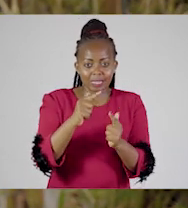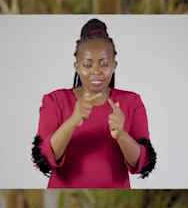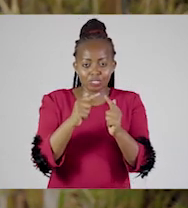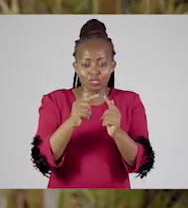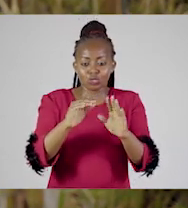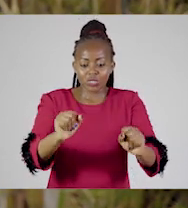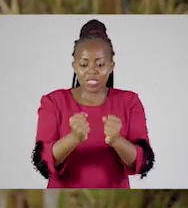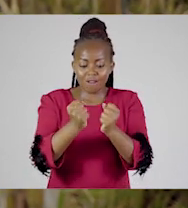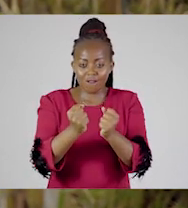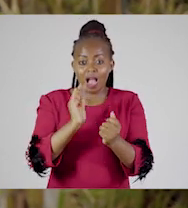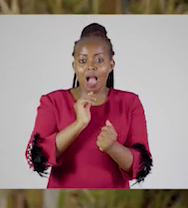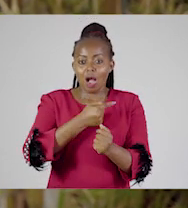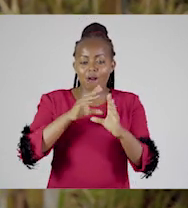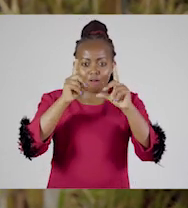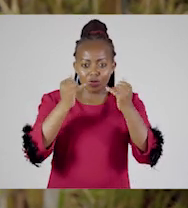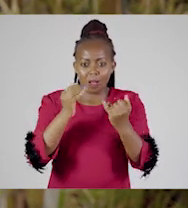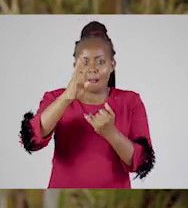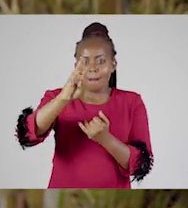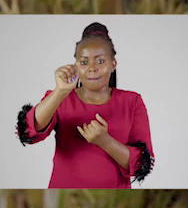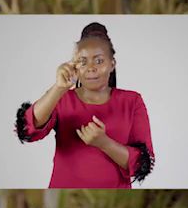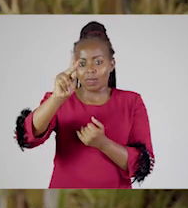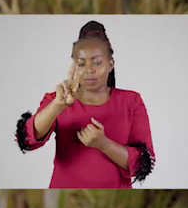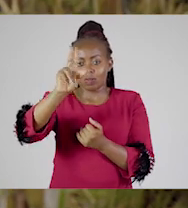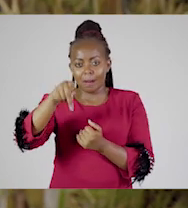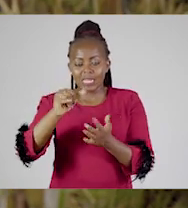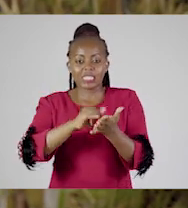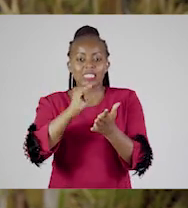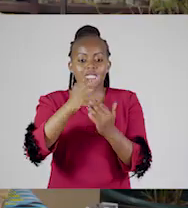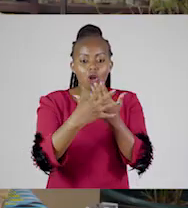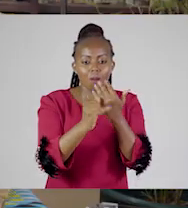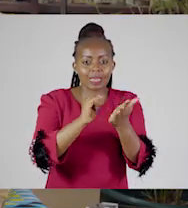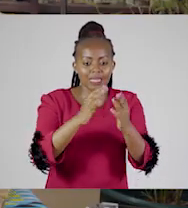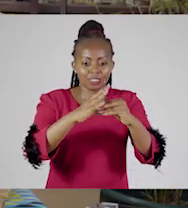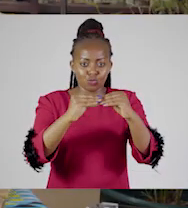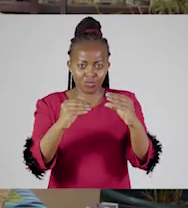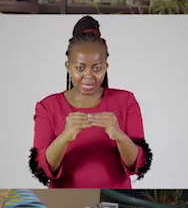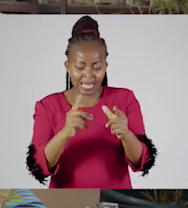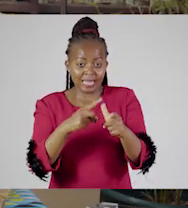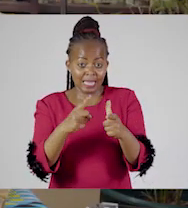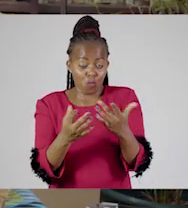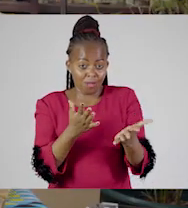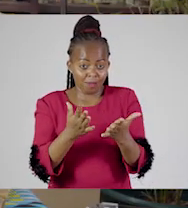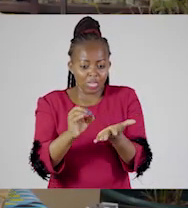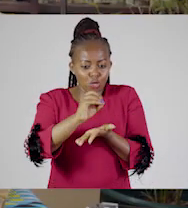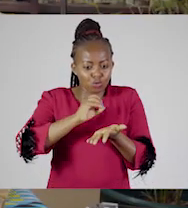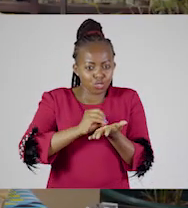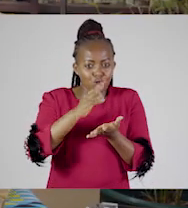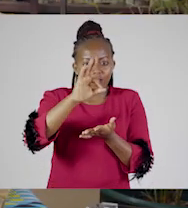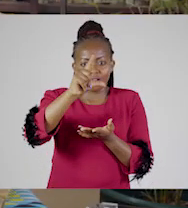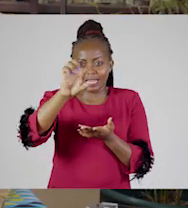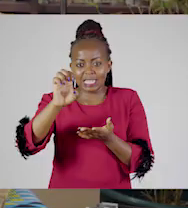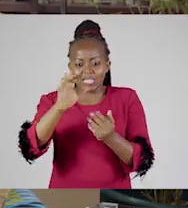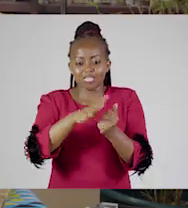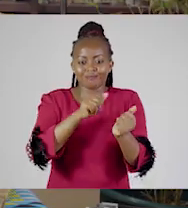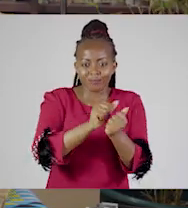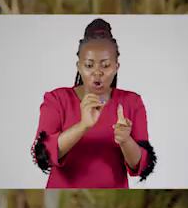our photos. Now, what is a backup? Technically speaking, a backup is a copy of a file that is created in the event that the original file is